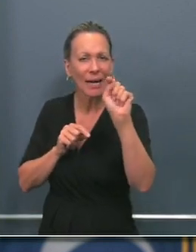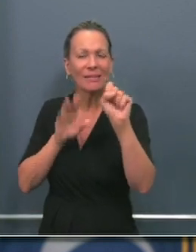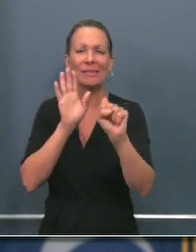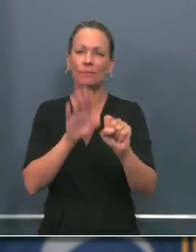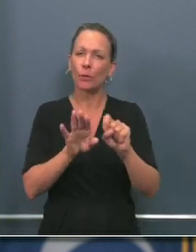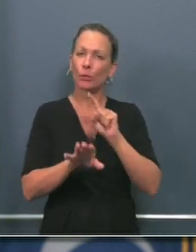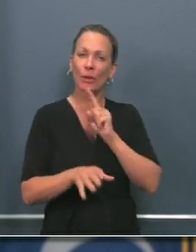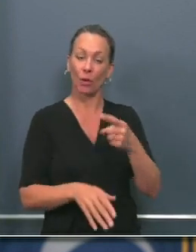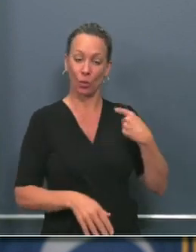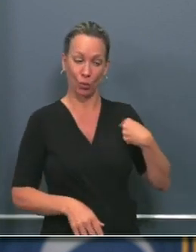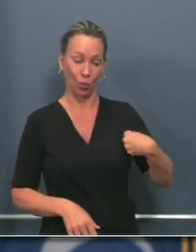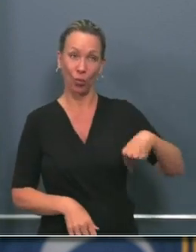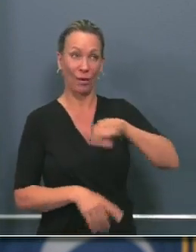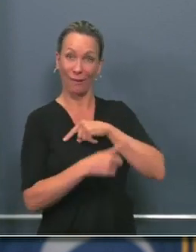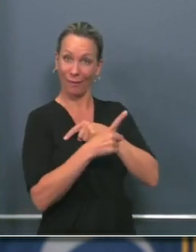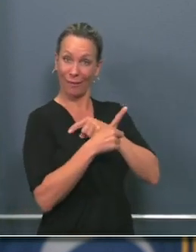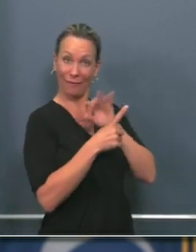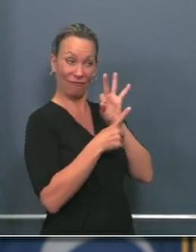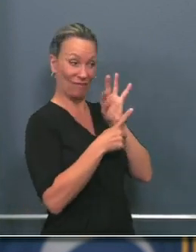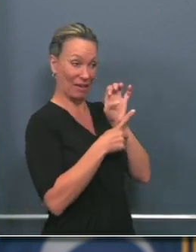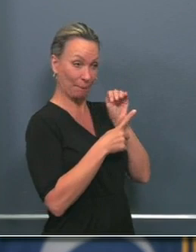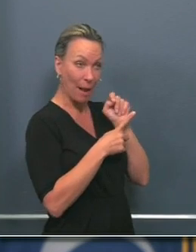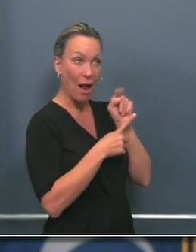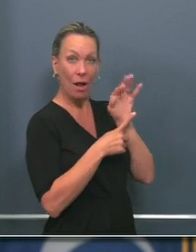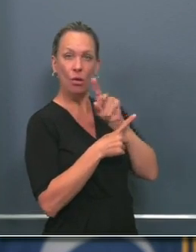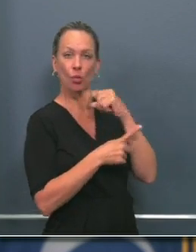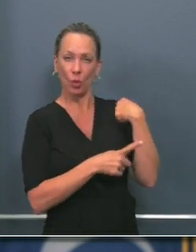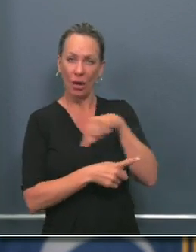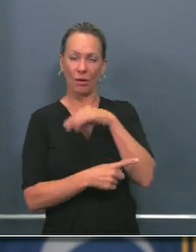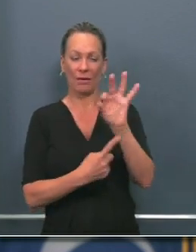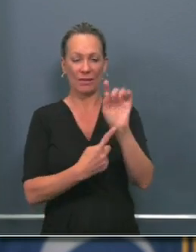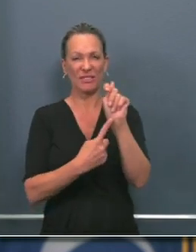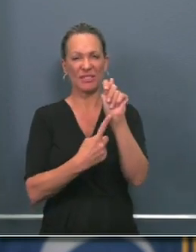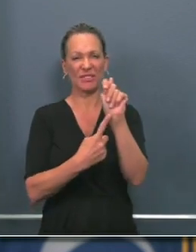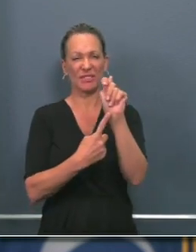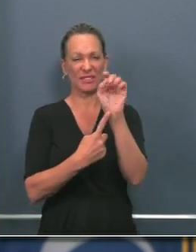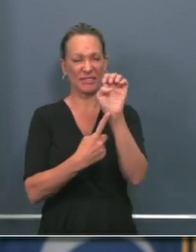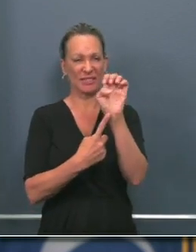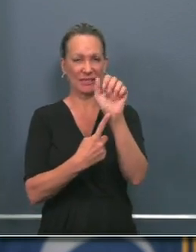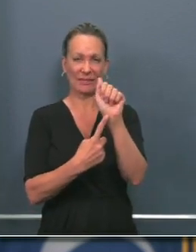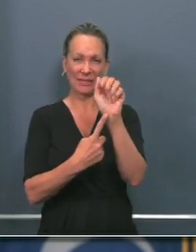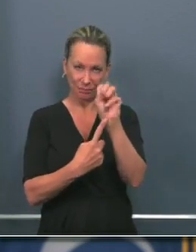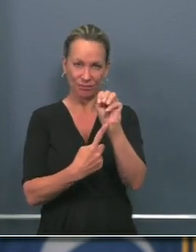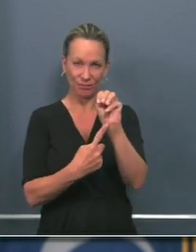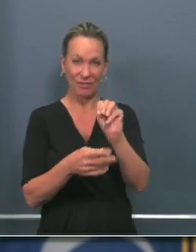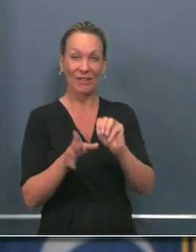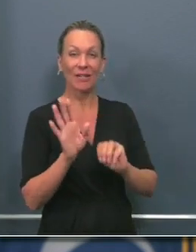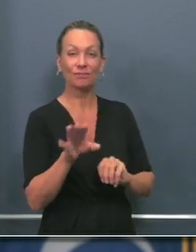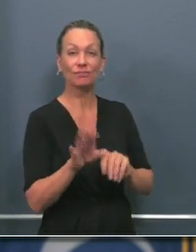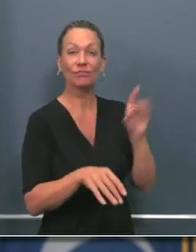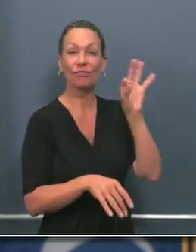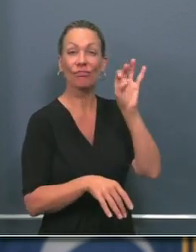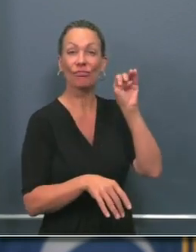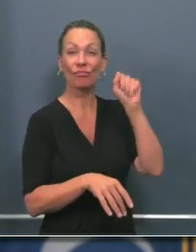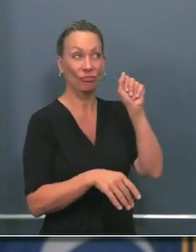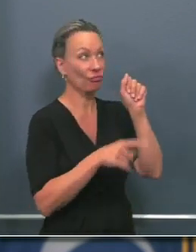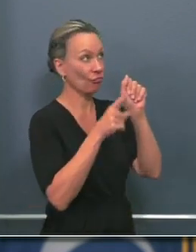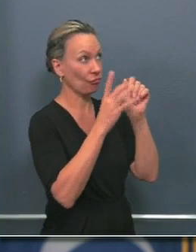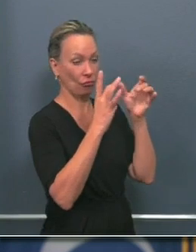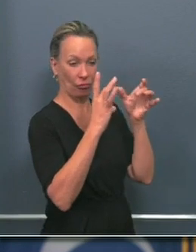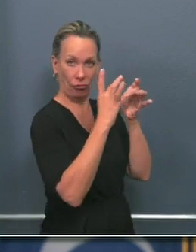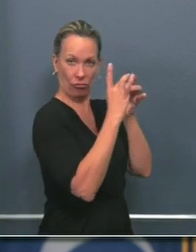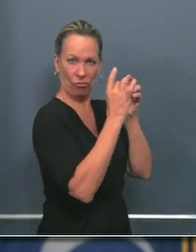partnership with the federal government, with the administration. And so I think one has to expand the definition